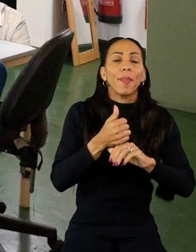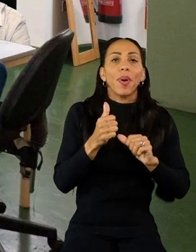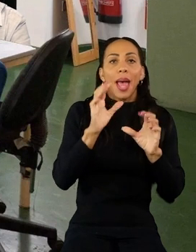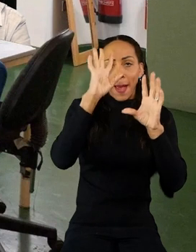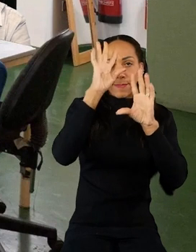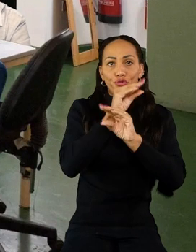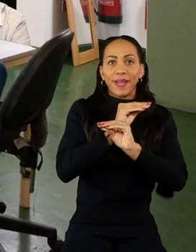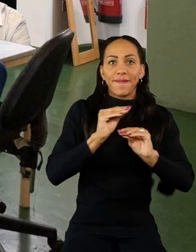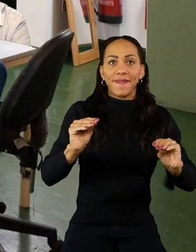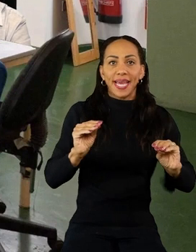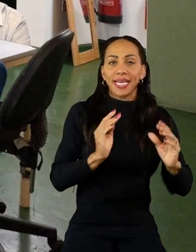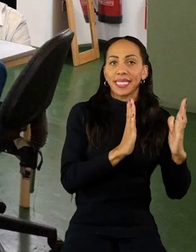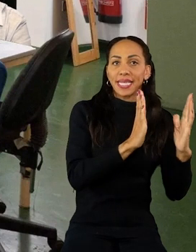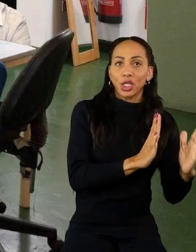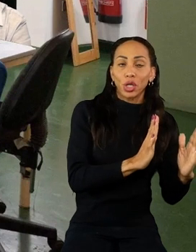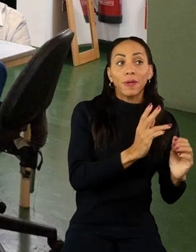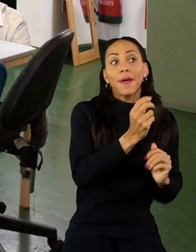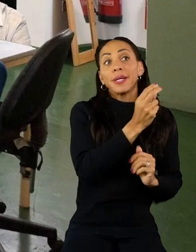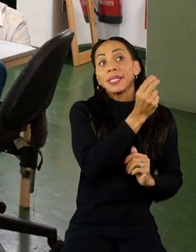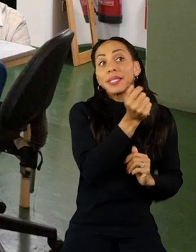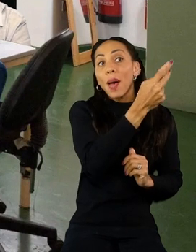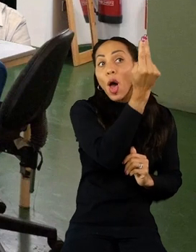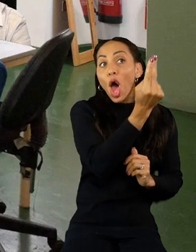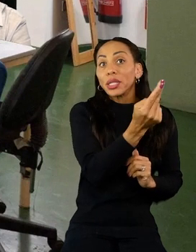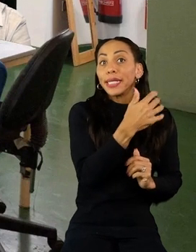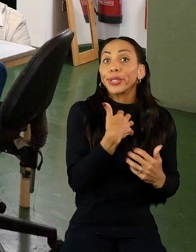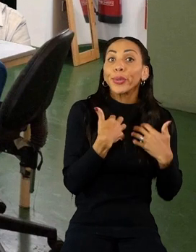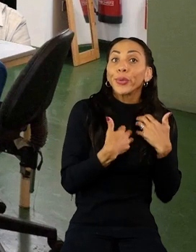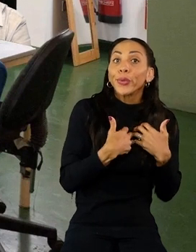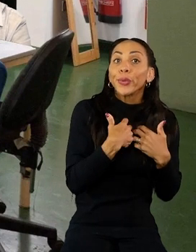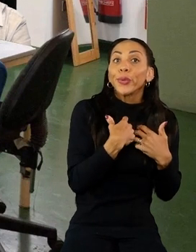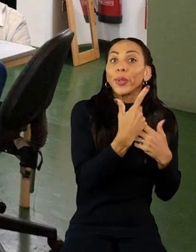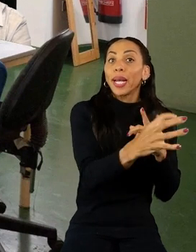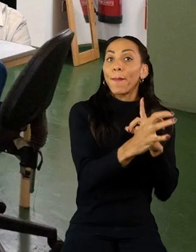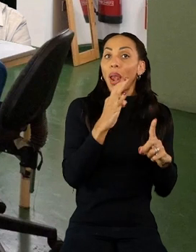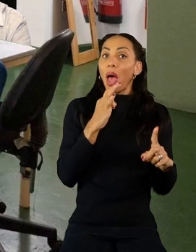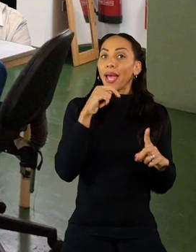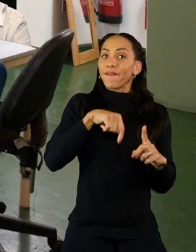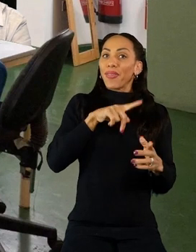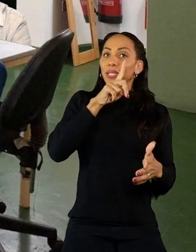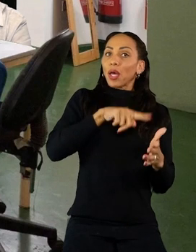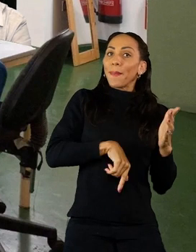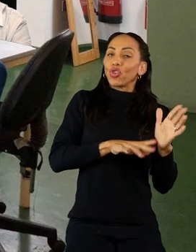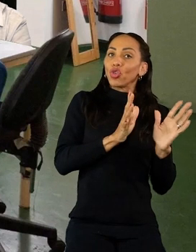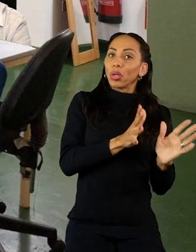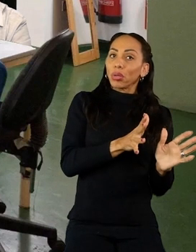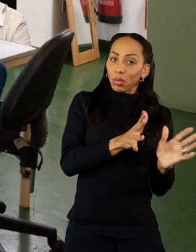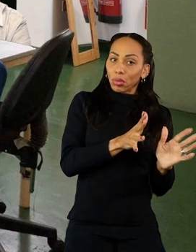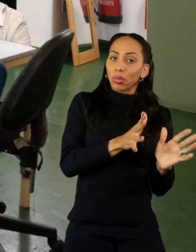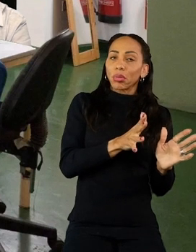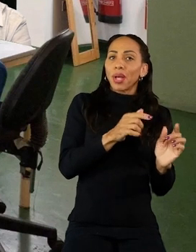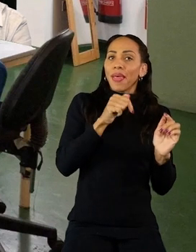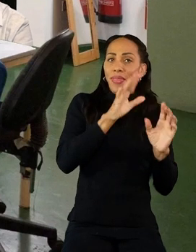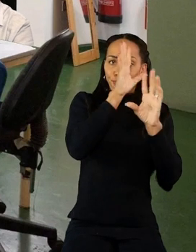But we're thinking it might be really quite important to have a briefing session for artists who are interested